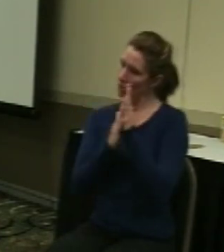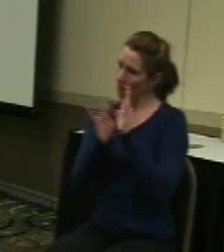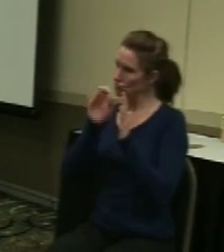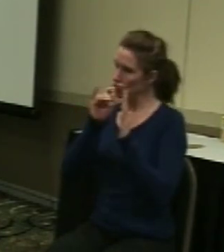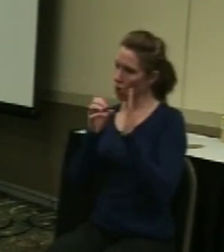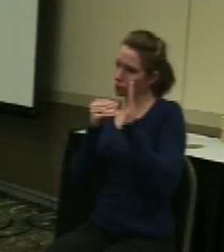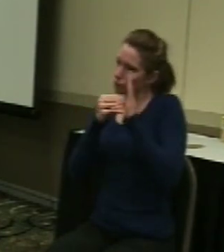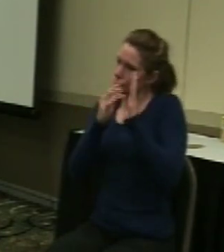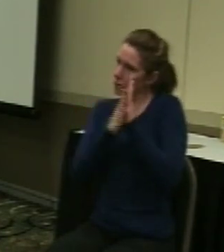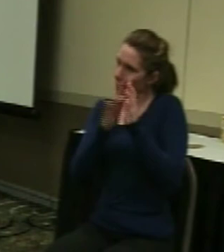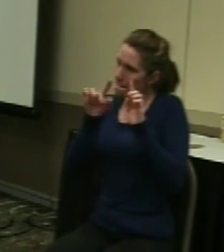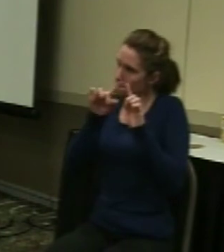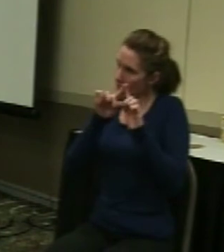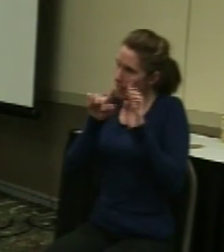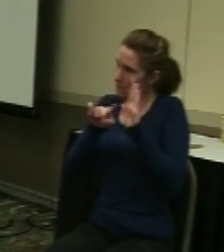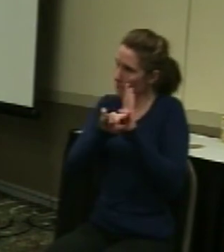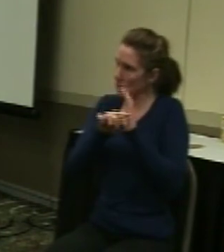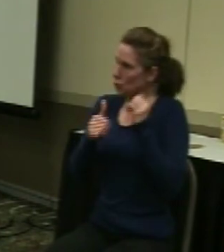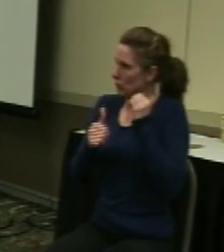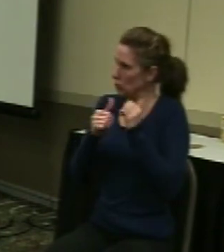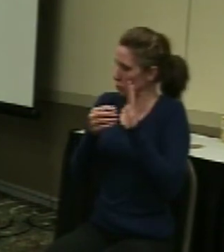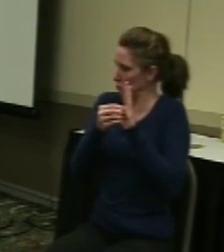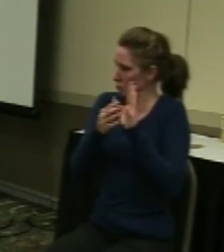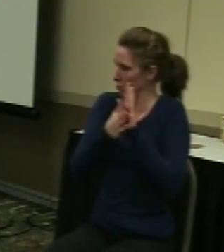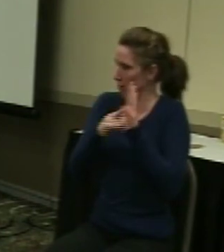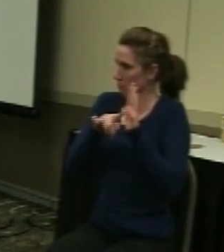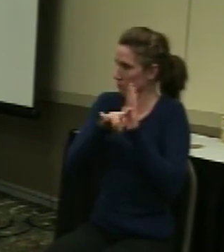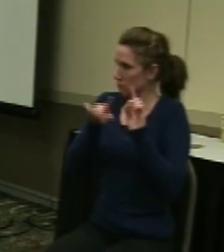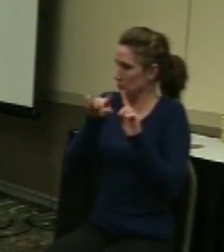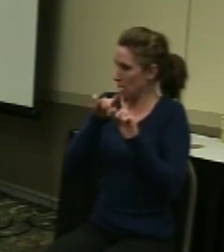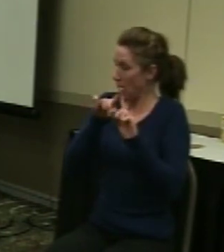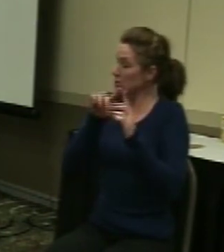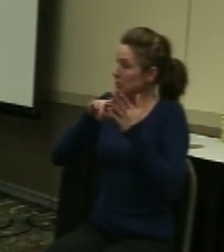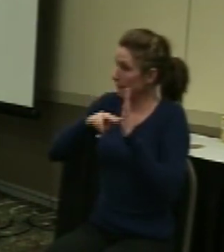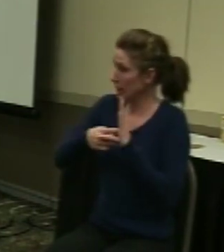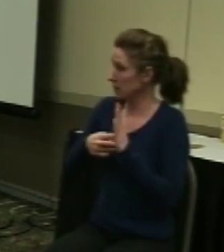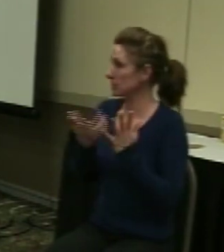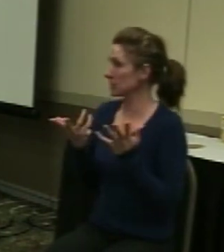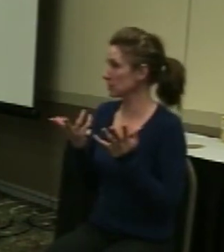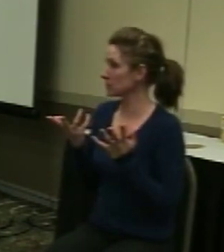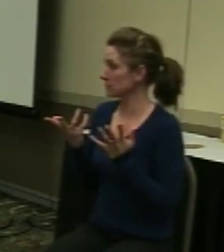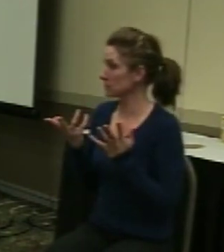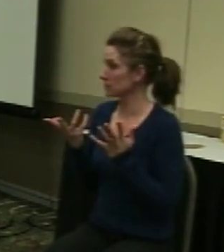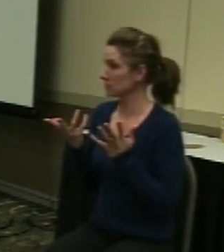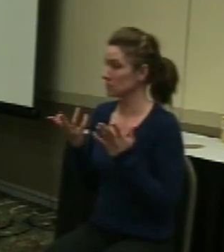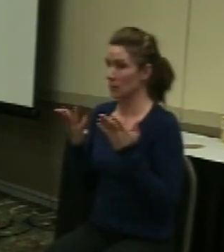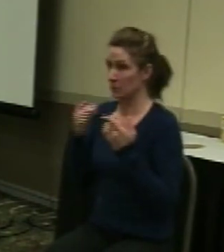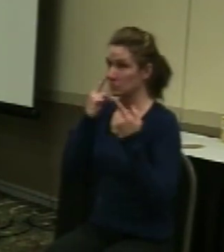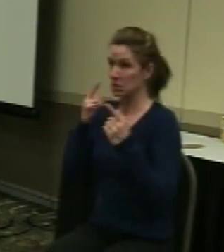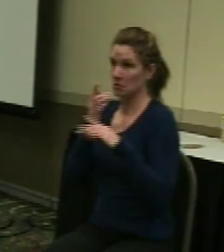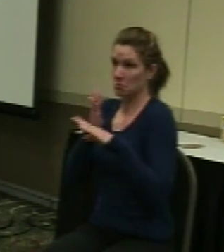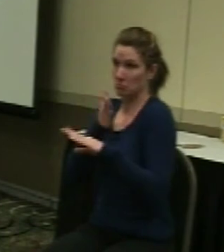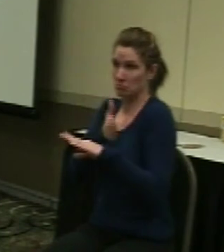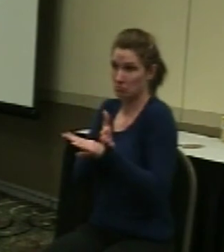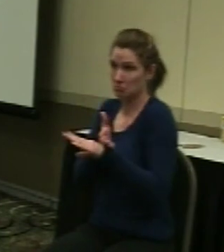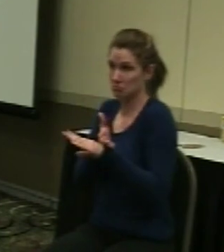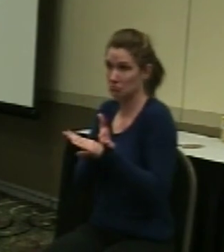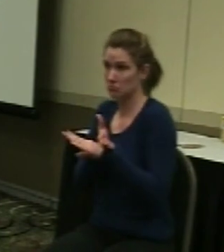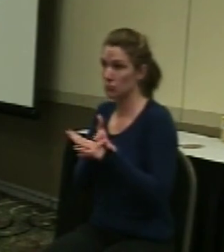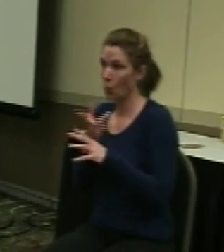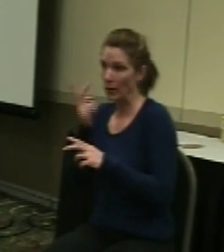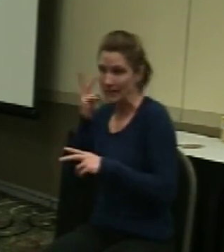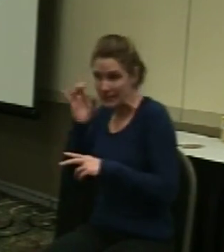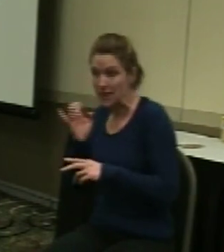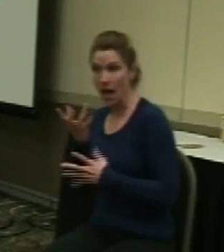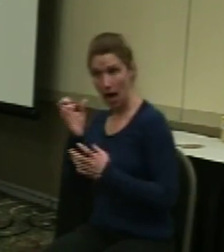whether it was plus or minus. And a plus would obviously mean that you might have seen what it is that you want to